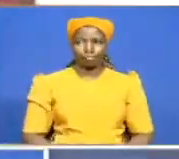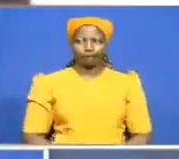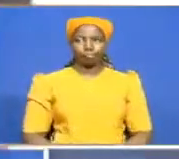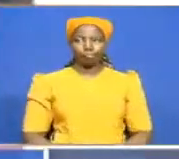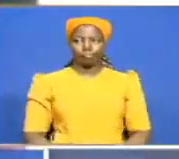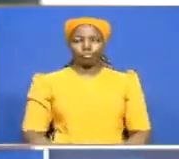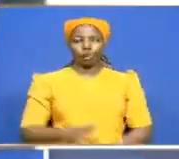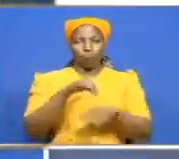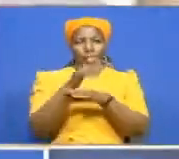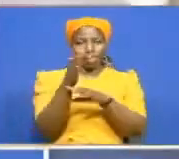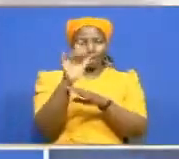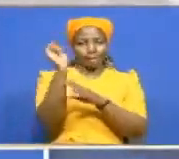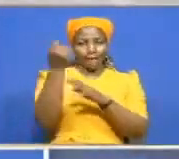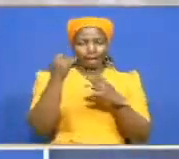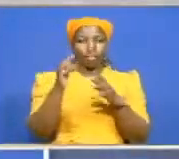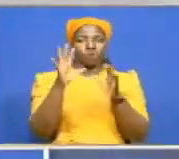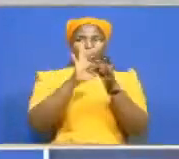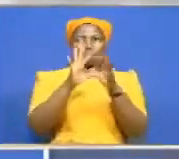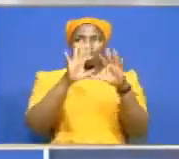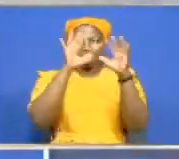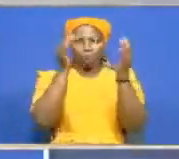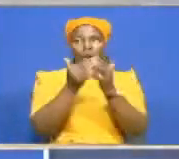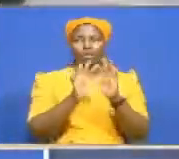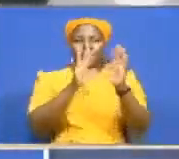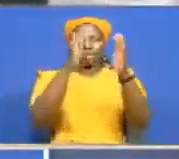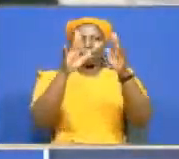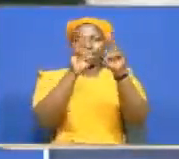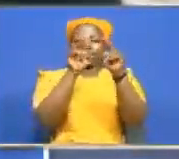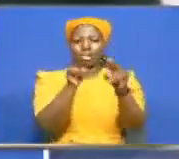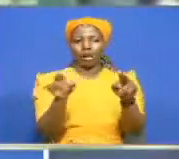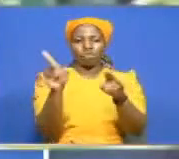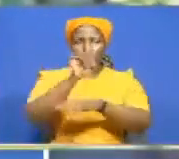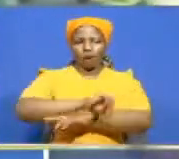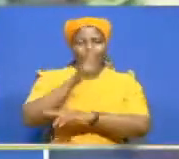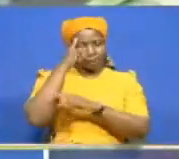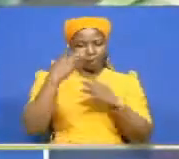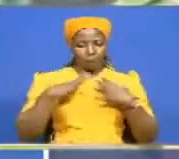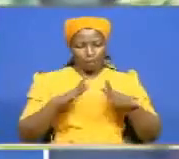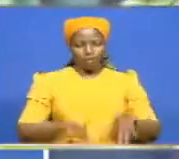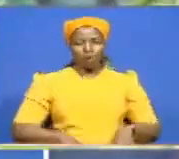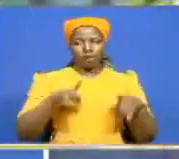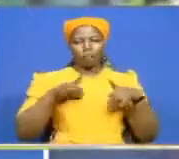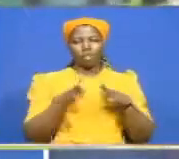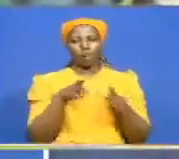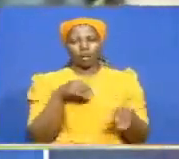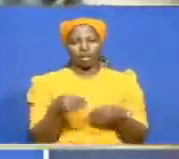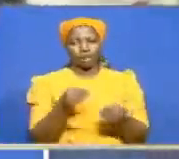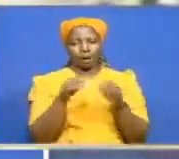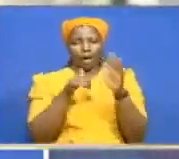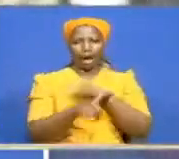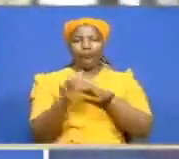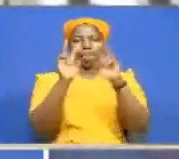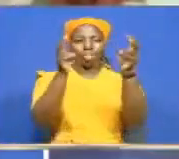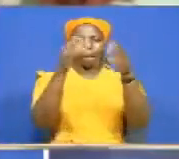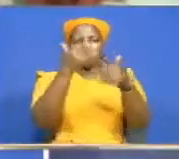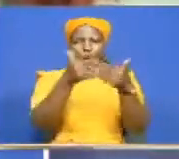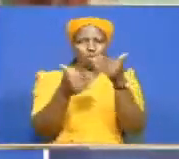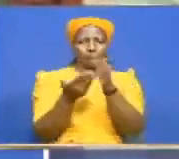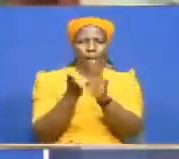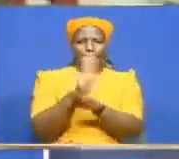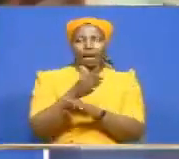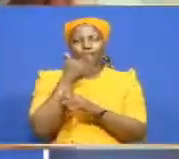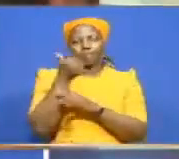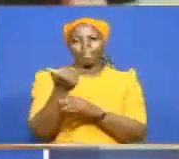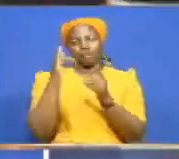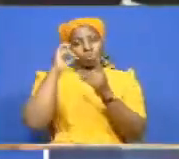On Thursday, Kenya joined the world in marking the International Day for Persons Living with Disabilities under the theme Building Back Better Towards